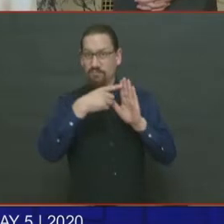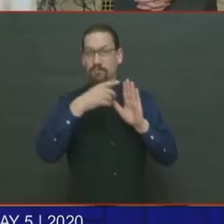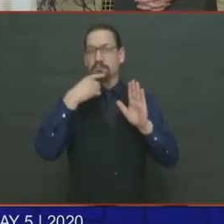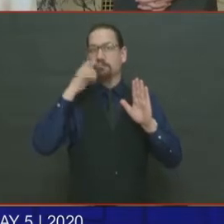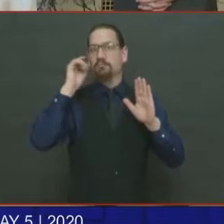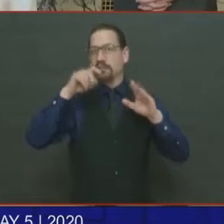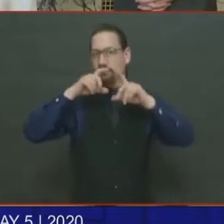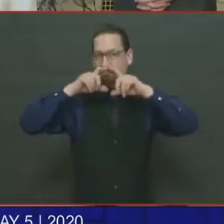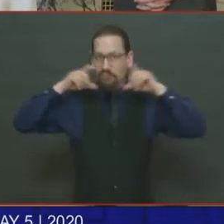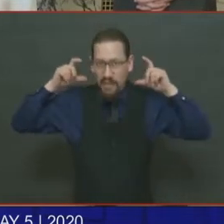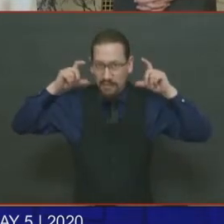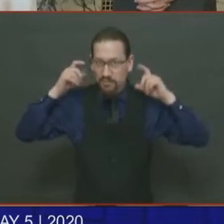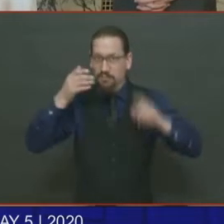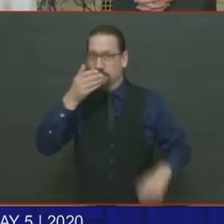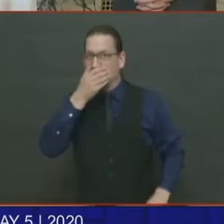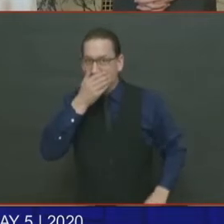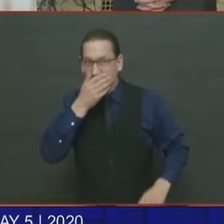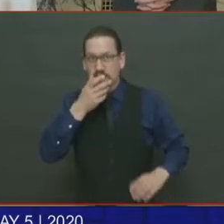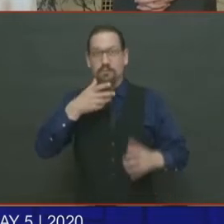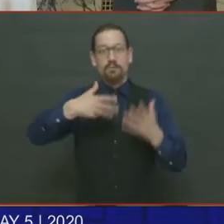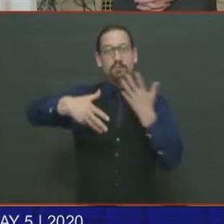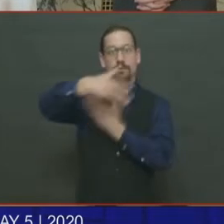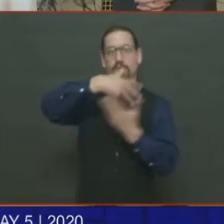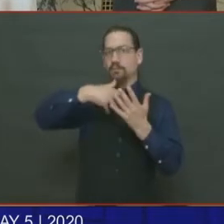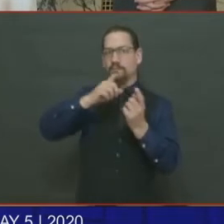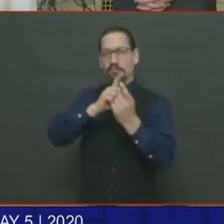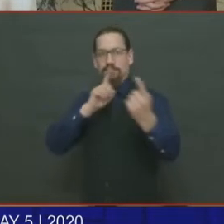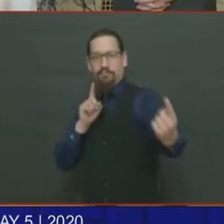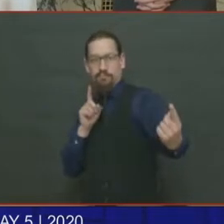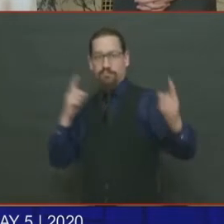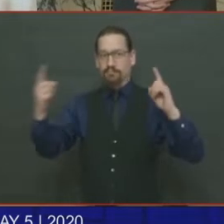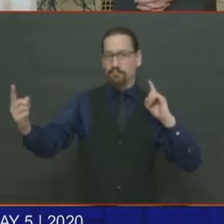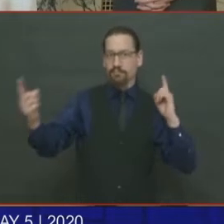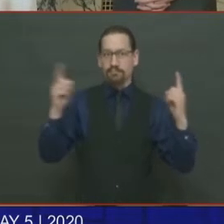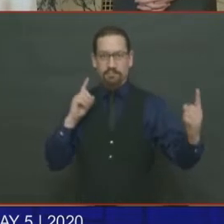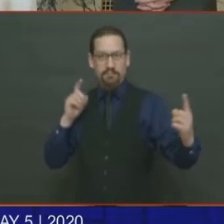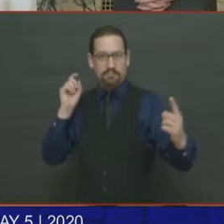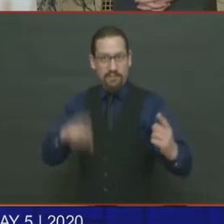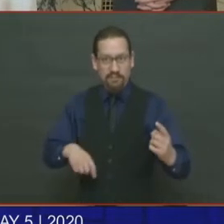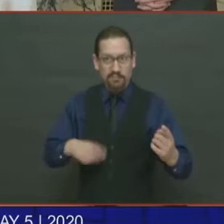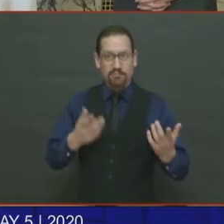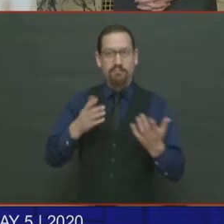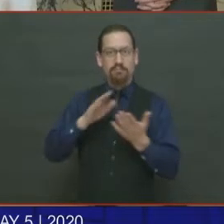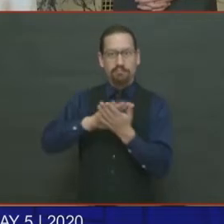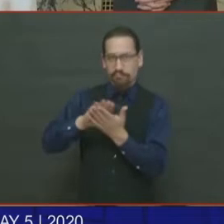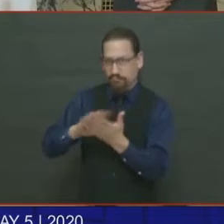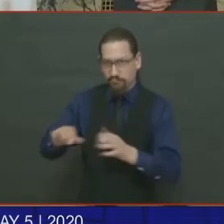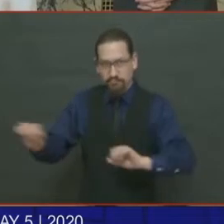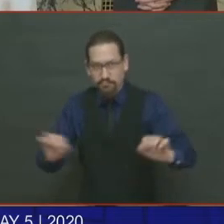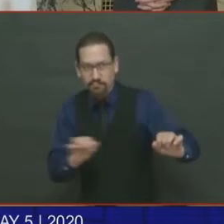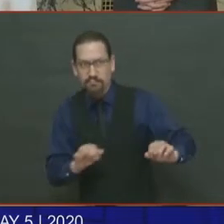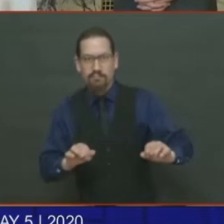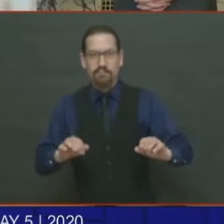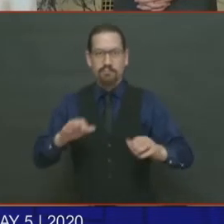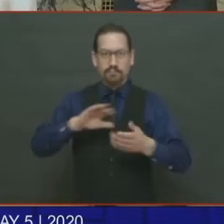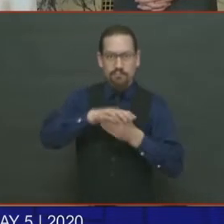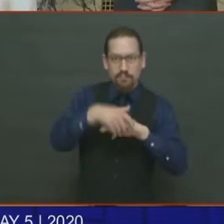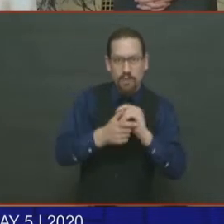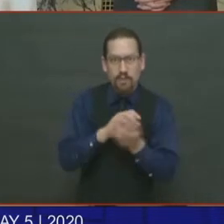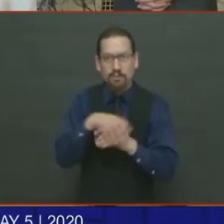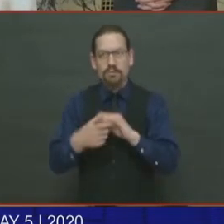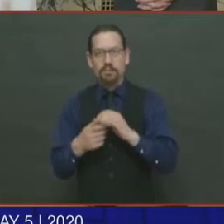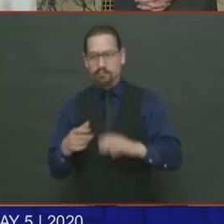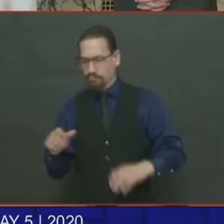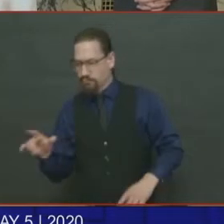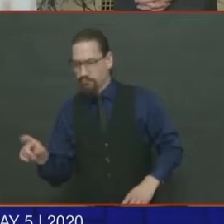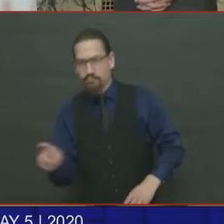keep 6 feet of distance while we are at work, practice proper hygiene, wash our hands, extra cleaning protocols,